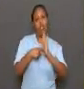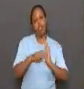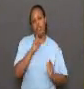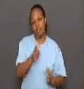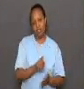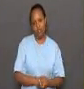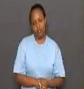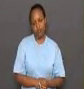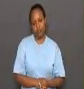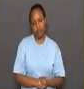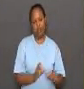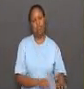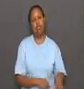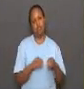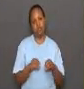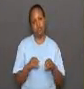Students,